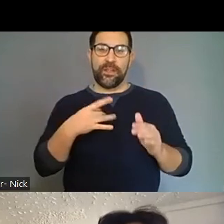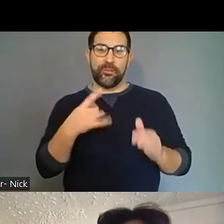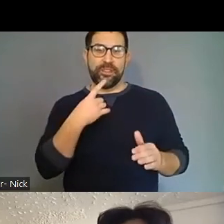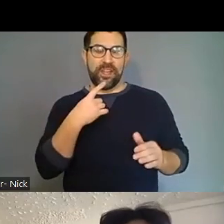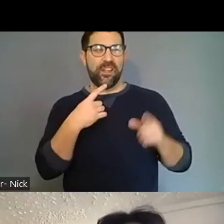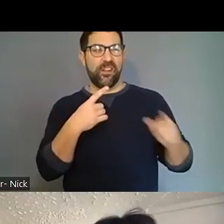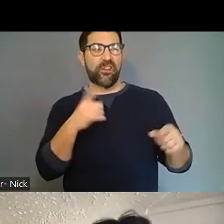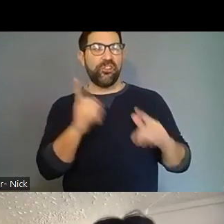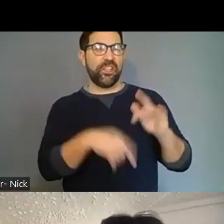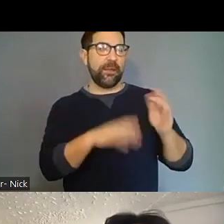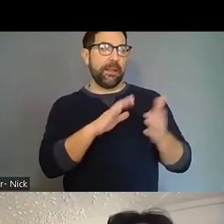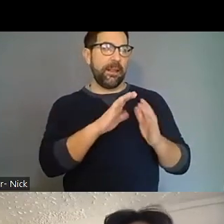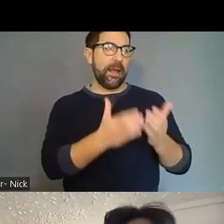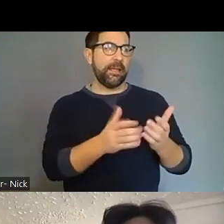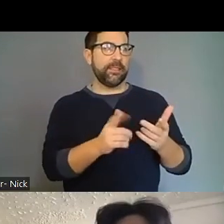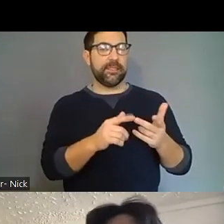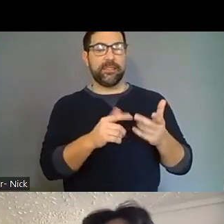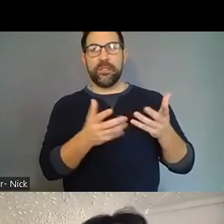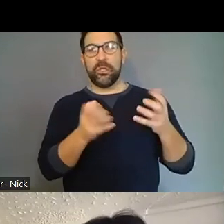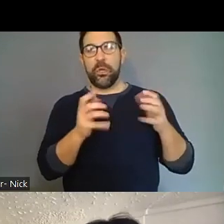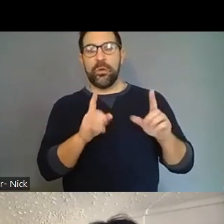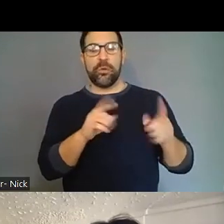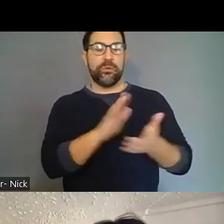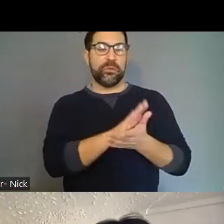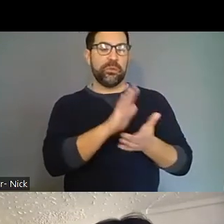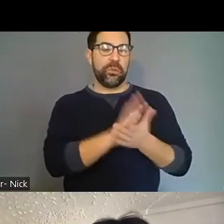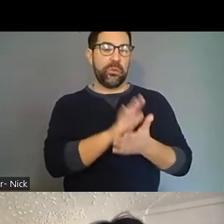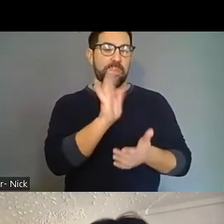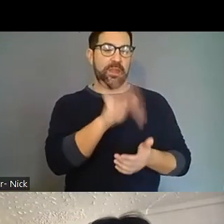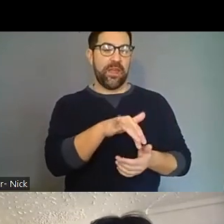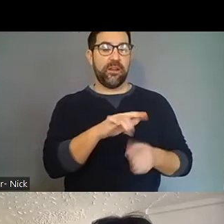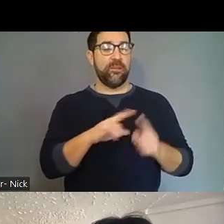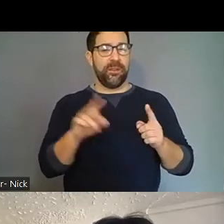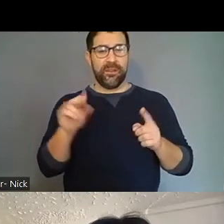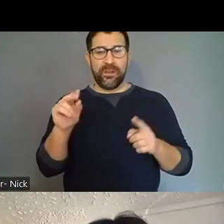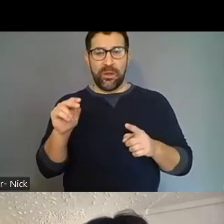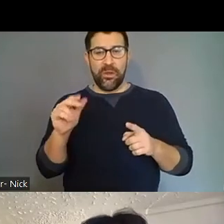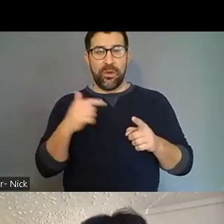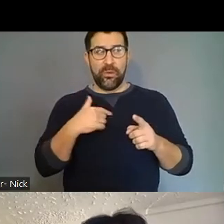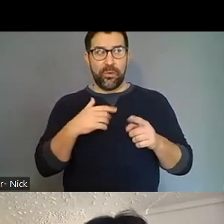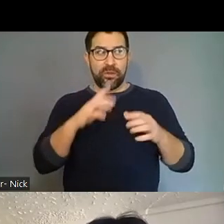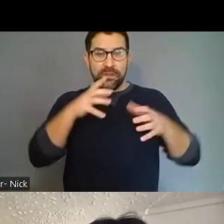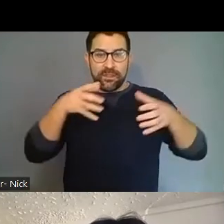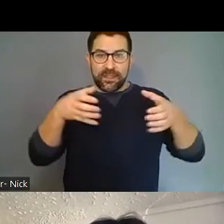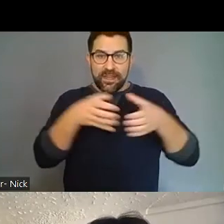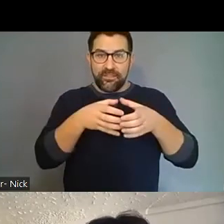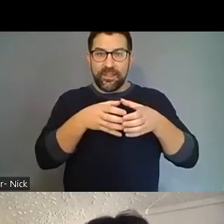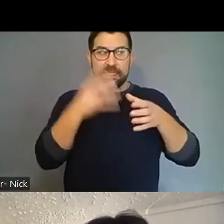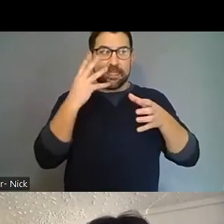cutting class, you know, we don't want to be here no more. But no, it's like, it's because we're collectively going through this